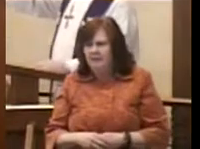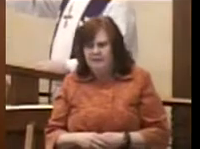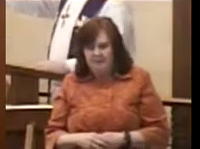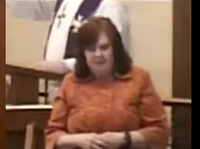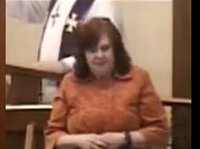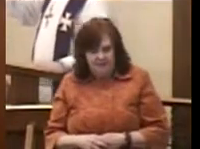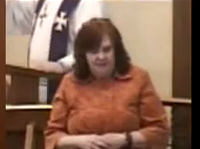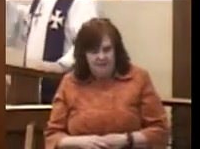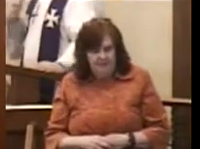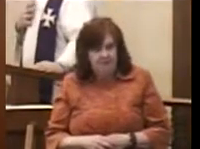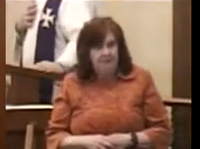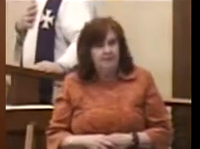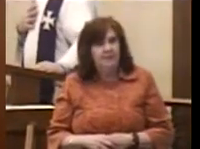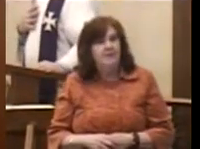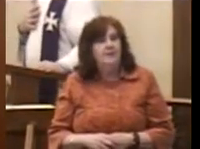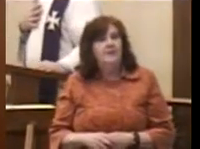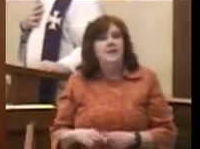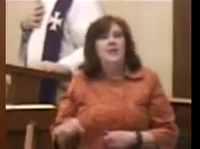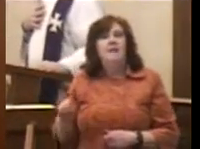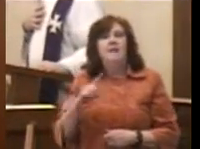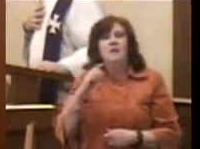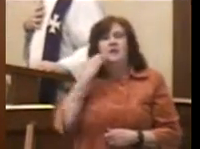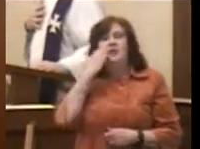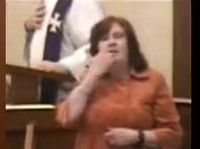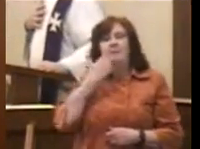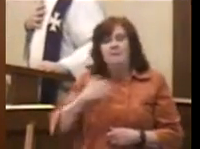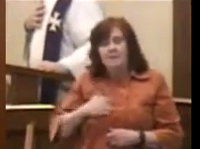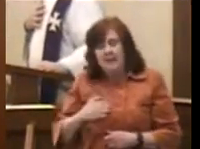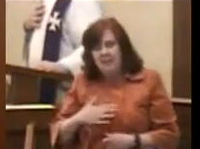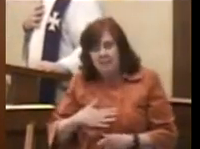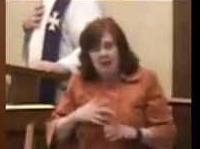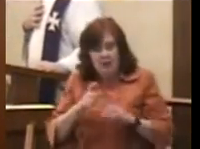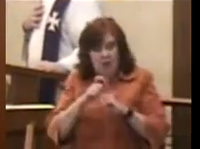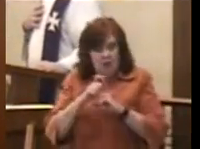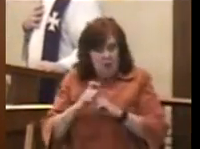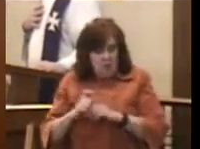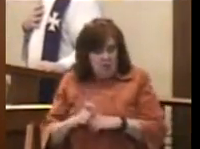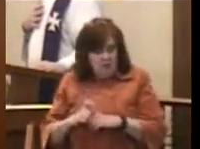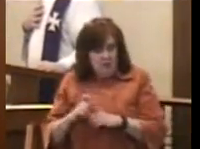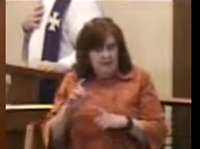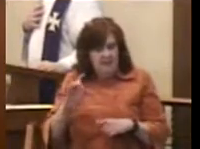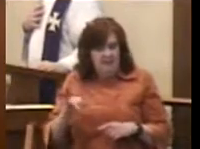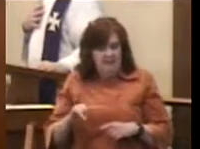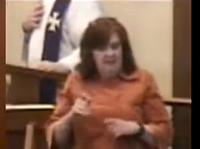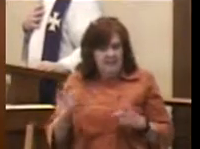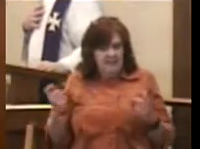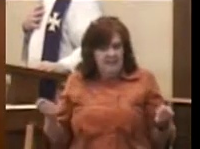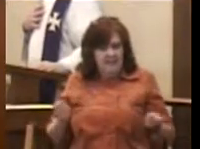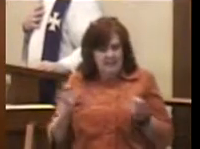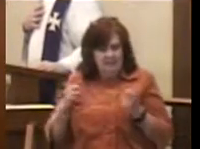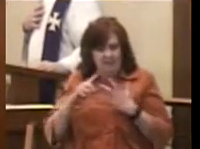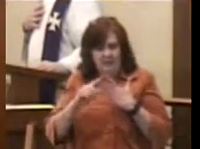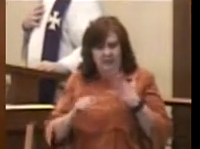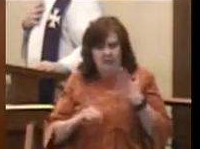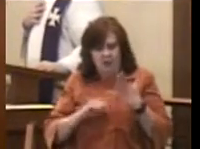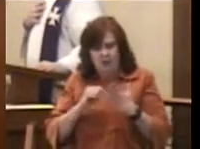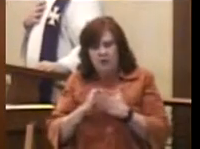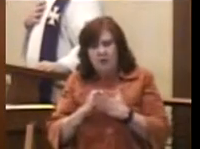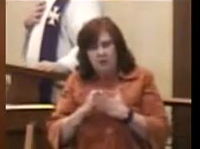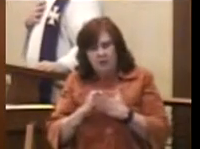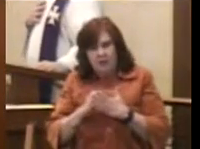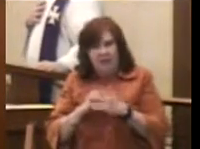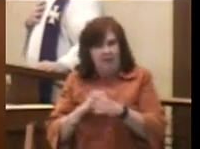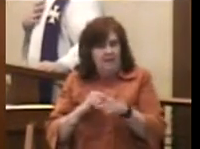Those who are ashamed of me and of my words in this adulterous and sinful generation, of